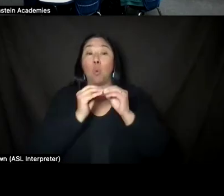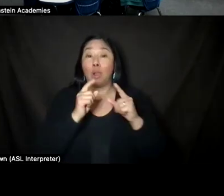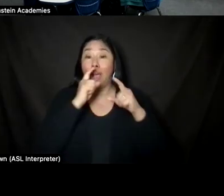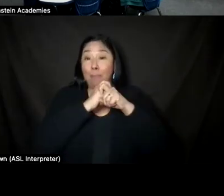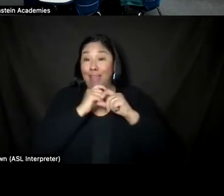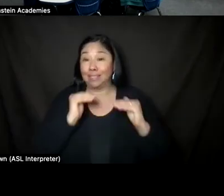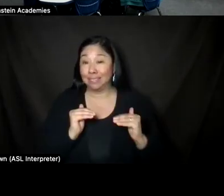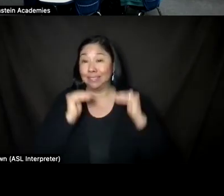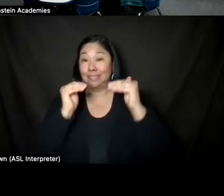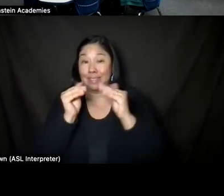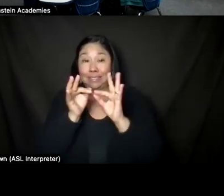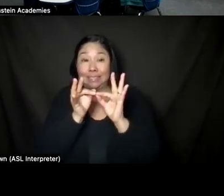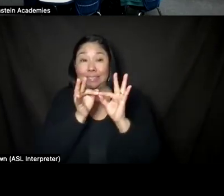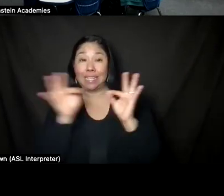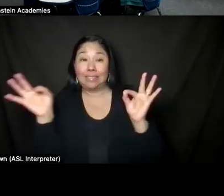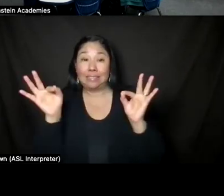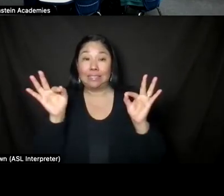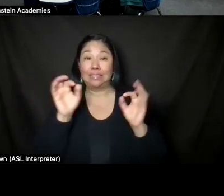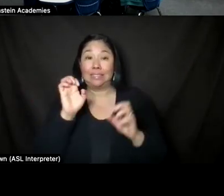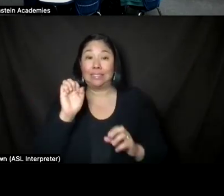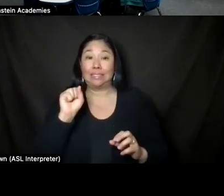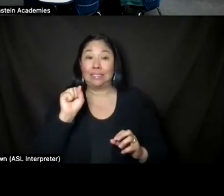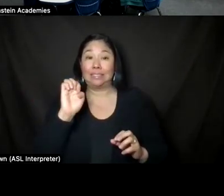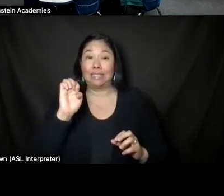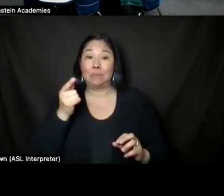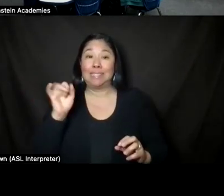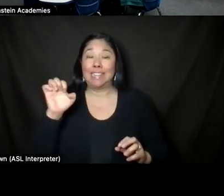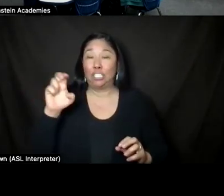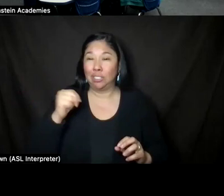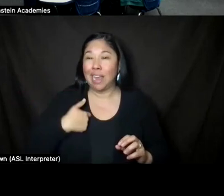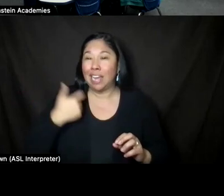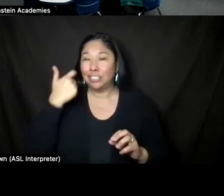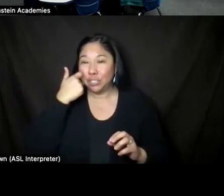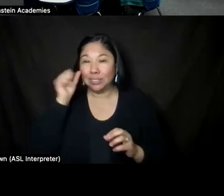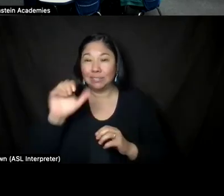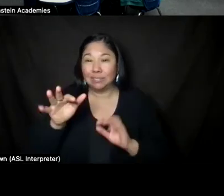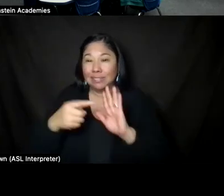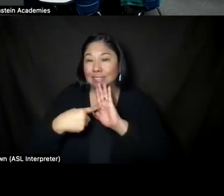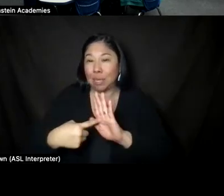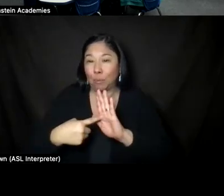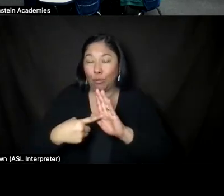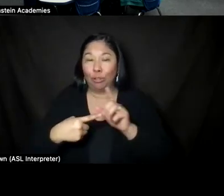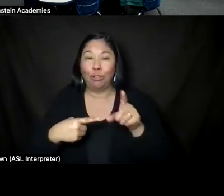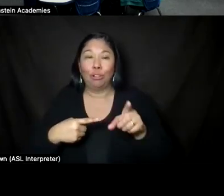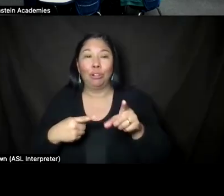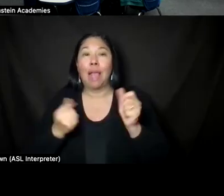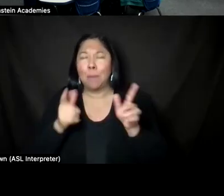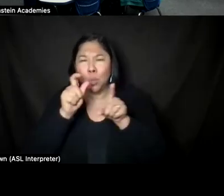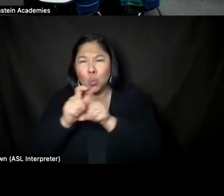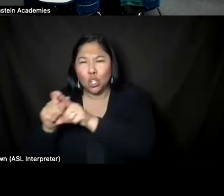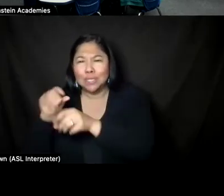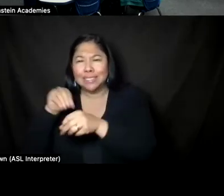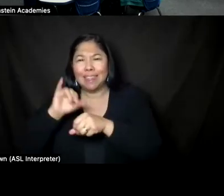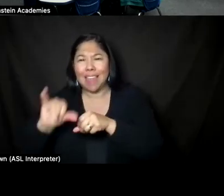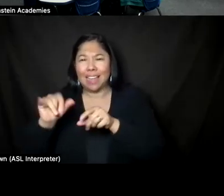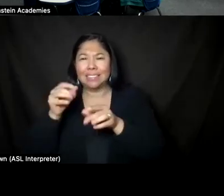with sentence segmentation. And that's what I just gave an example of. Say the sentence, say how many words are there in the sentence, so they can kind of